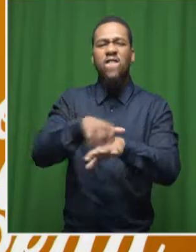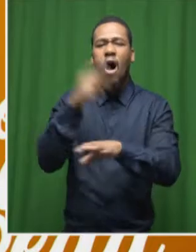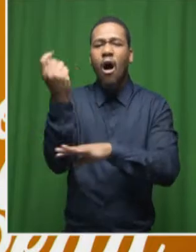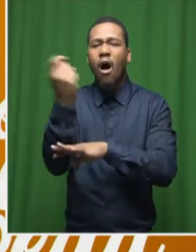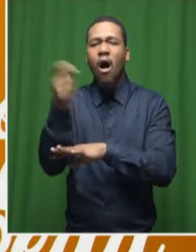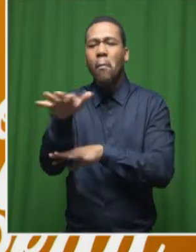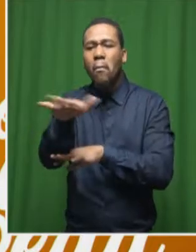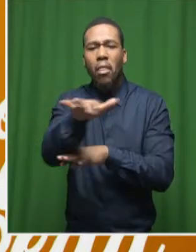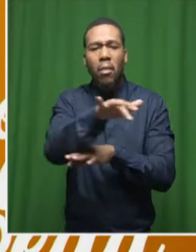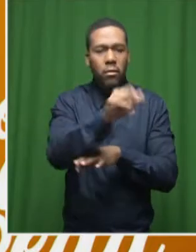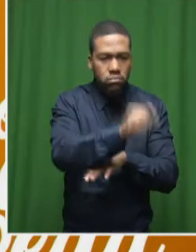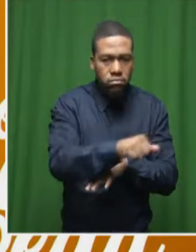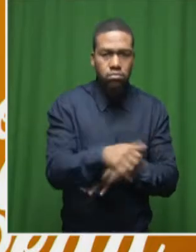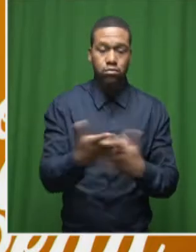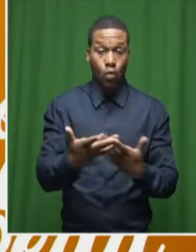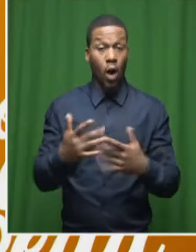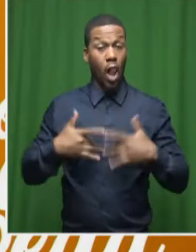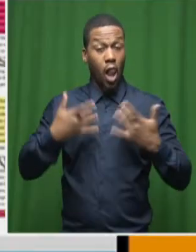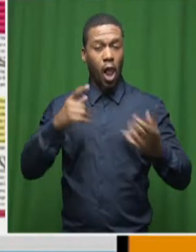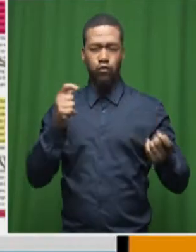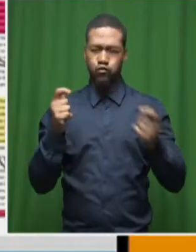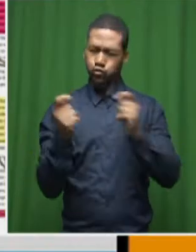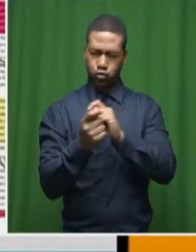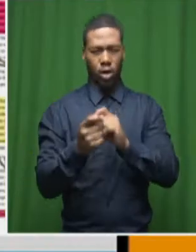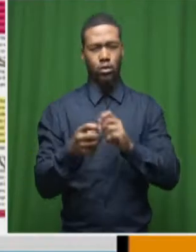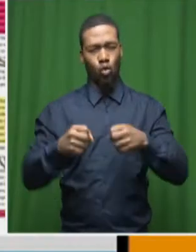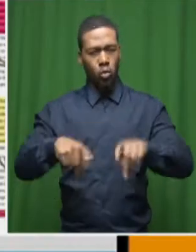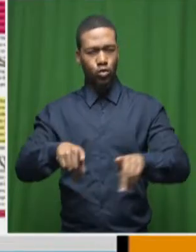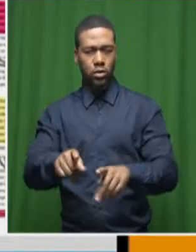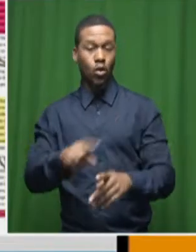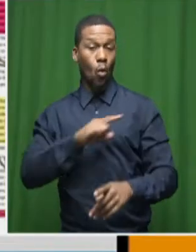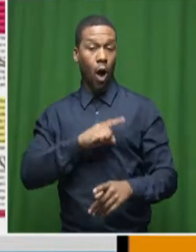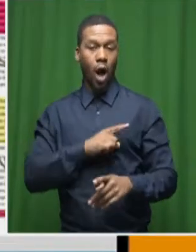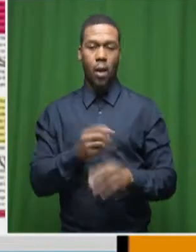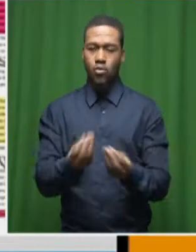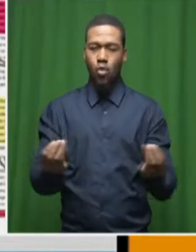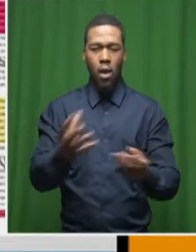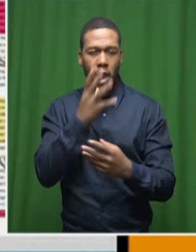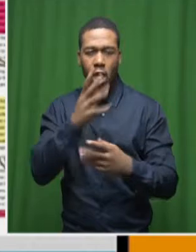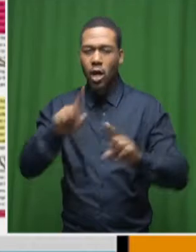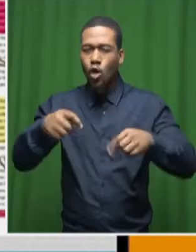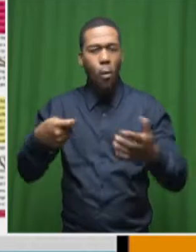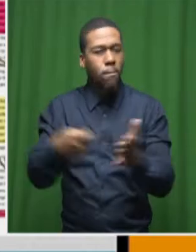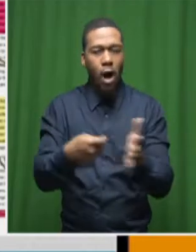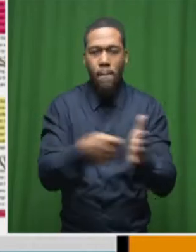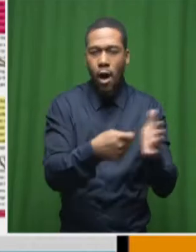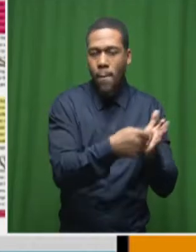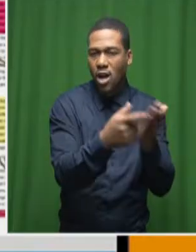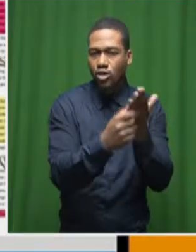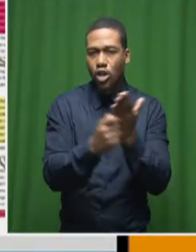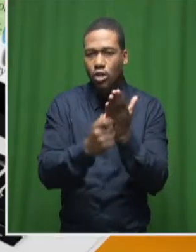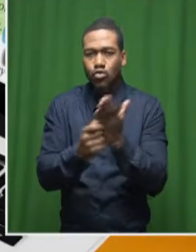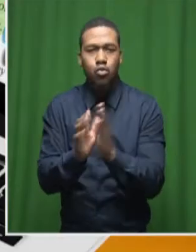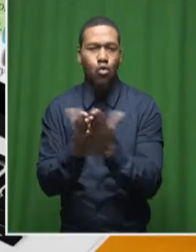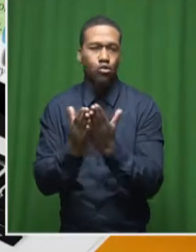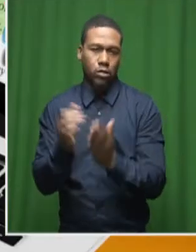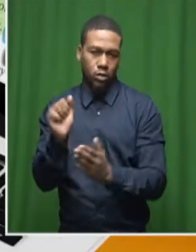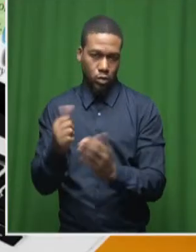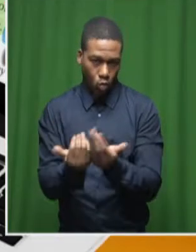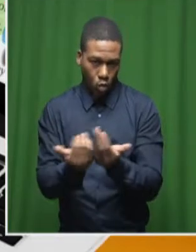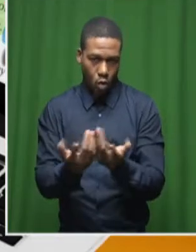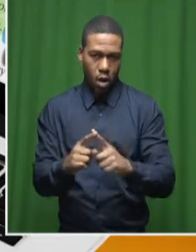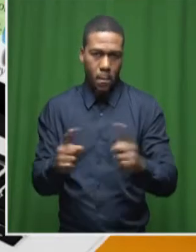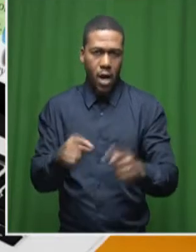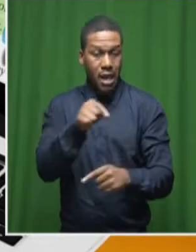life-changing opportunity for them. And many students cannot afford to buy textbooks, and this social impact business makes it easier for students